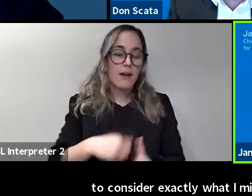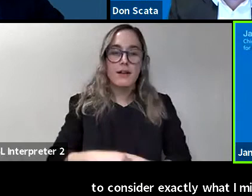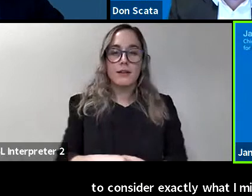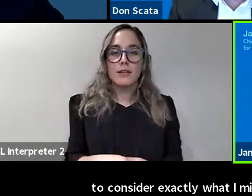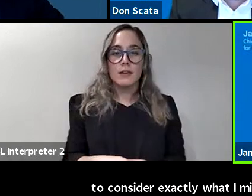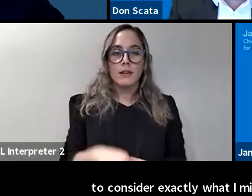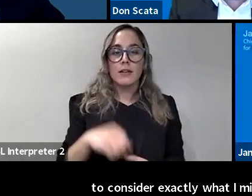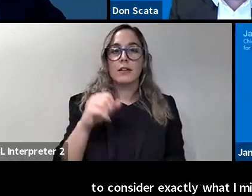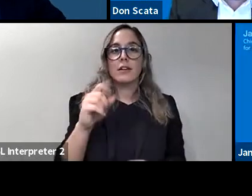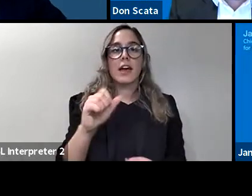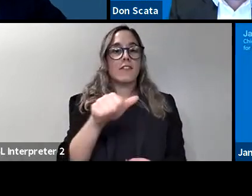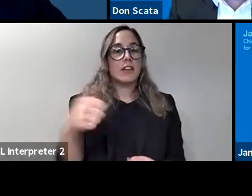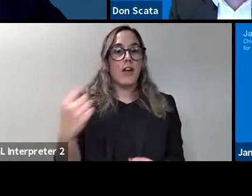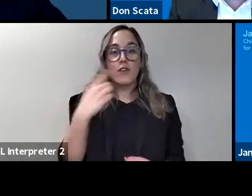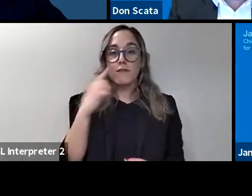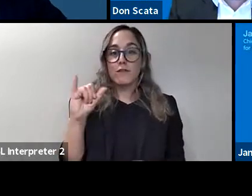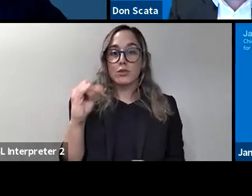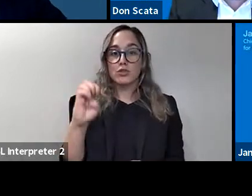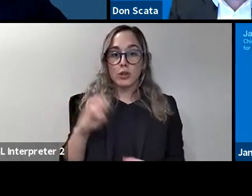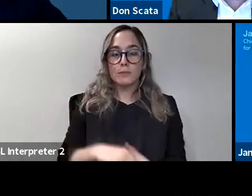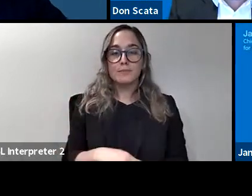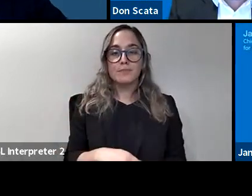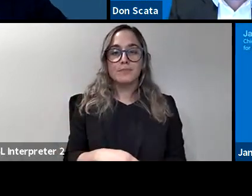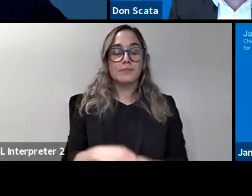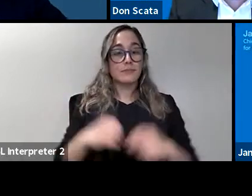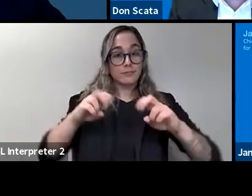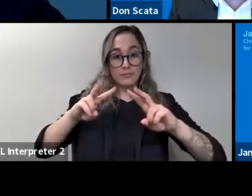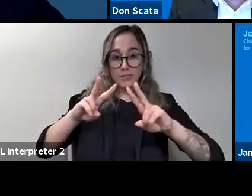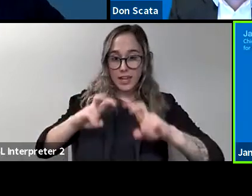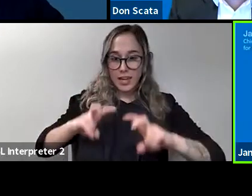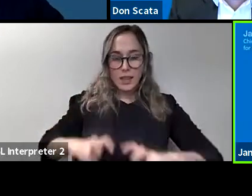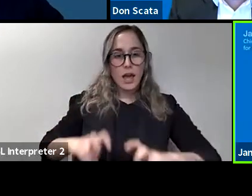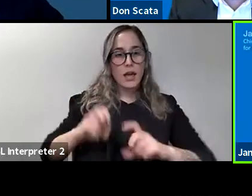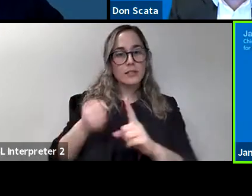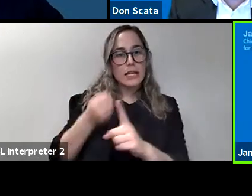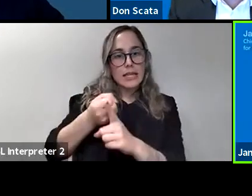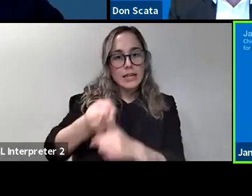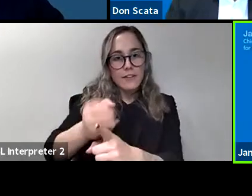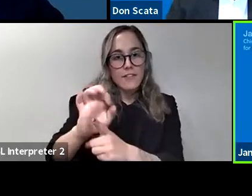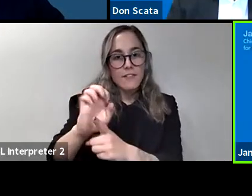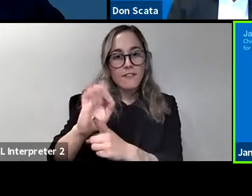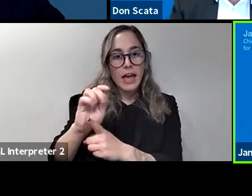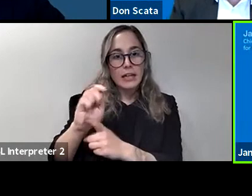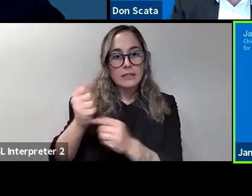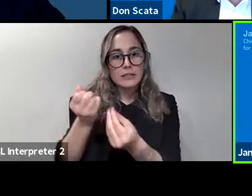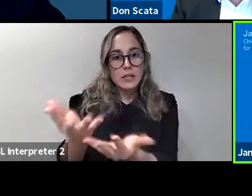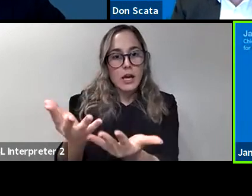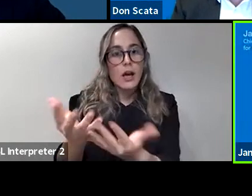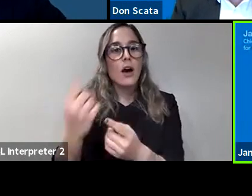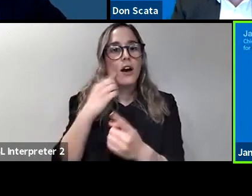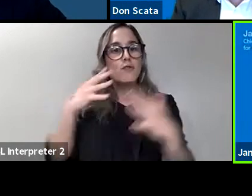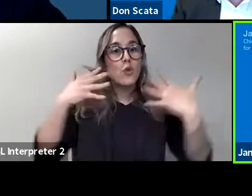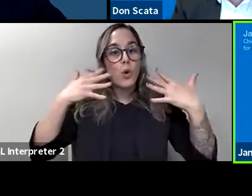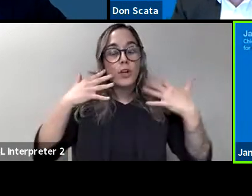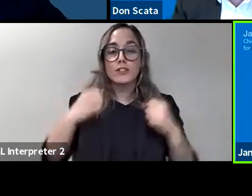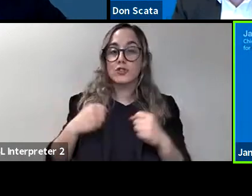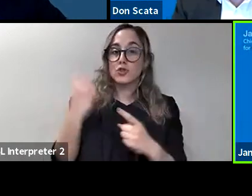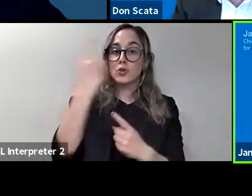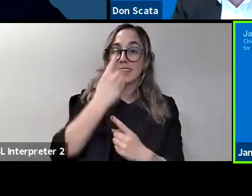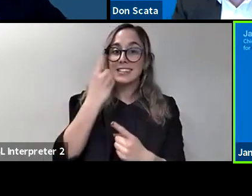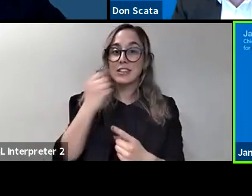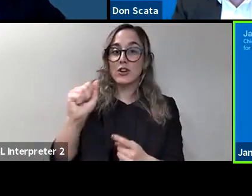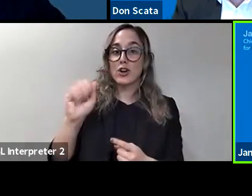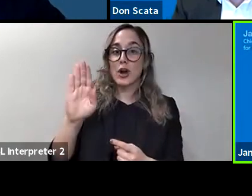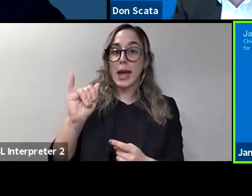Joe, got another one for you. When analyzing the effects of noise, do you take into consideration the ambient noise levels in